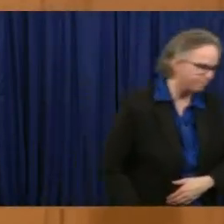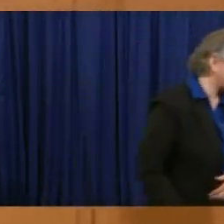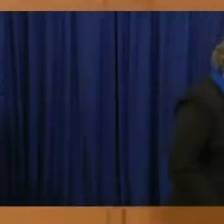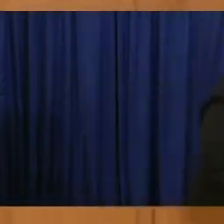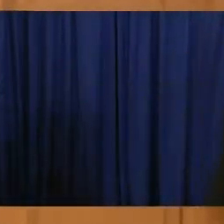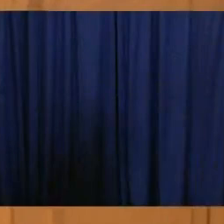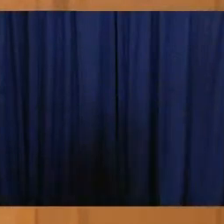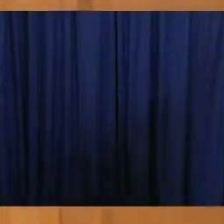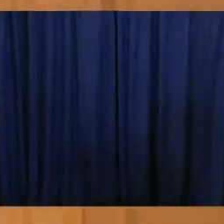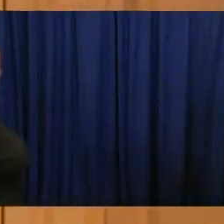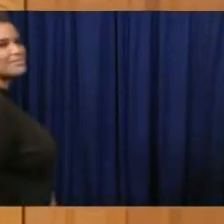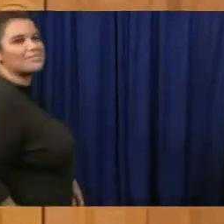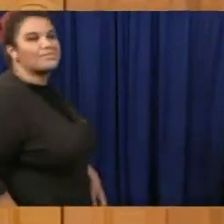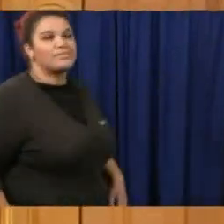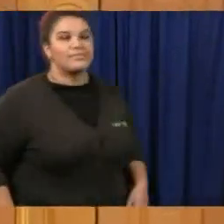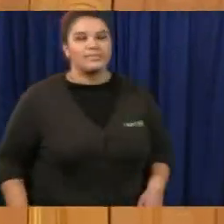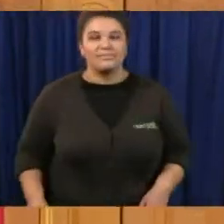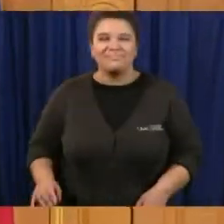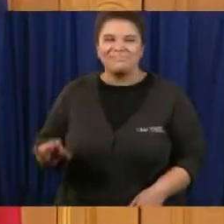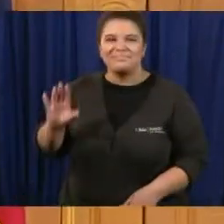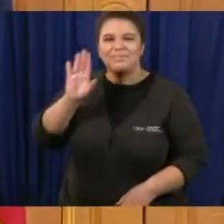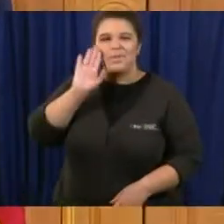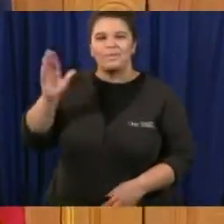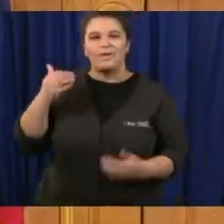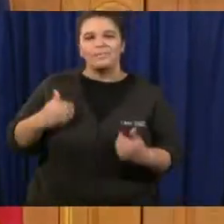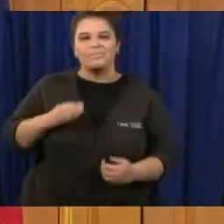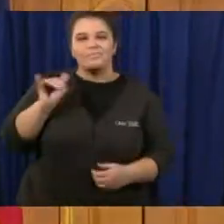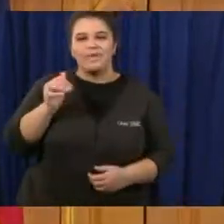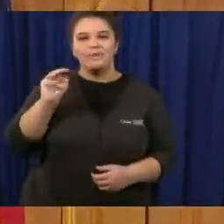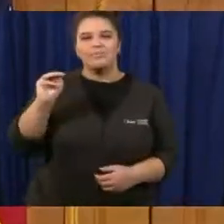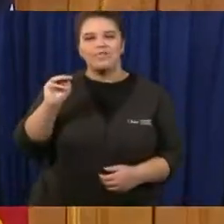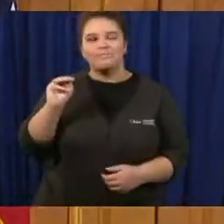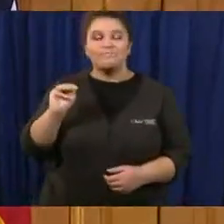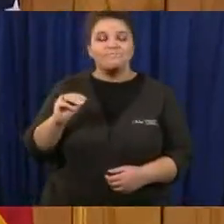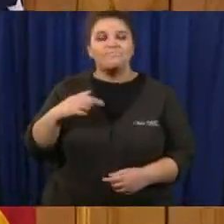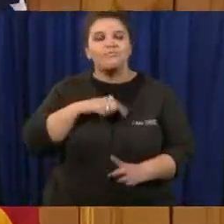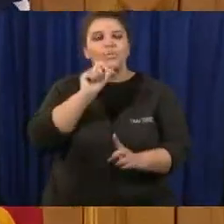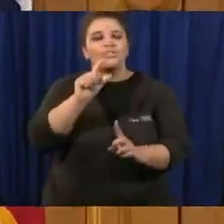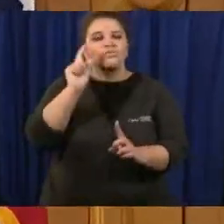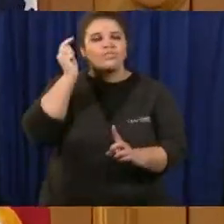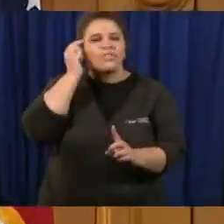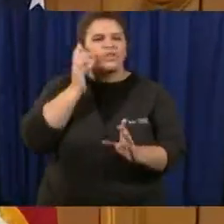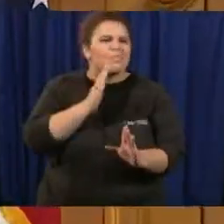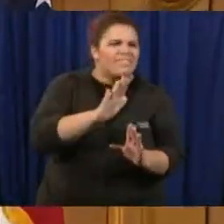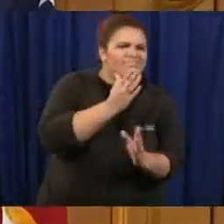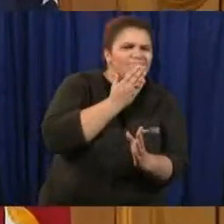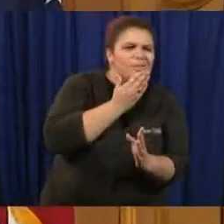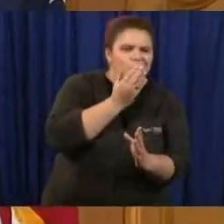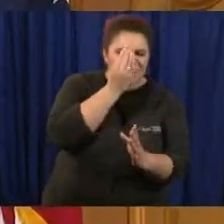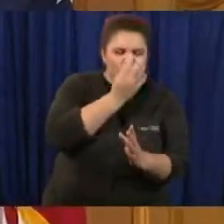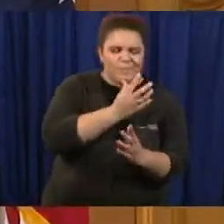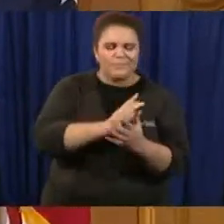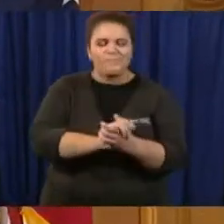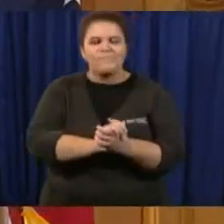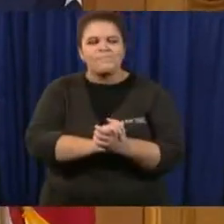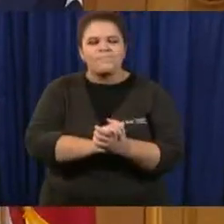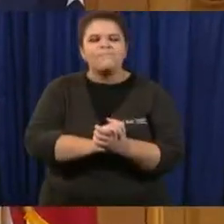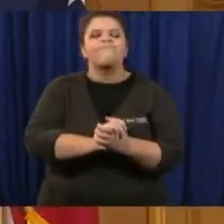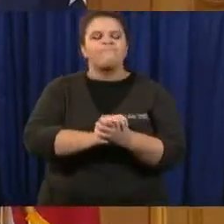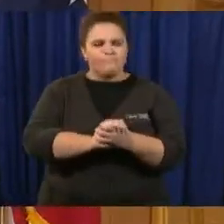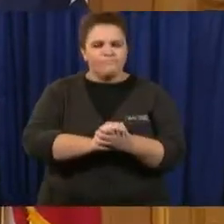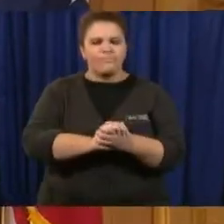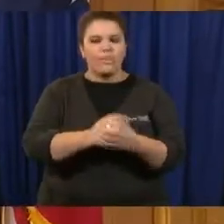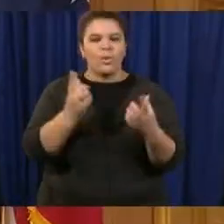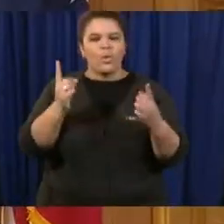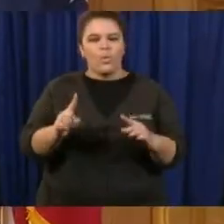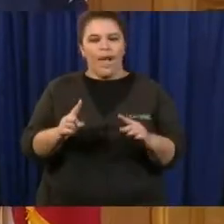Hi, it's Jim Oddie from WHIO-TV. Thanks for doing this, Governor. A question for you, Governor. Who's making a decision when we get to that point where